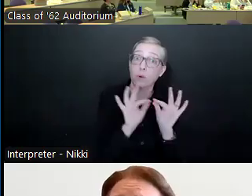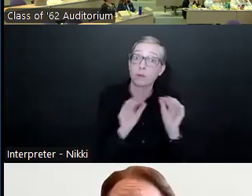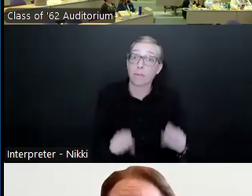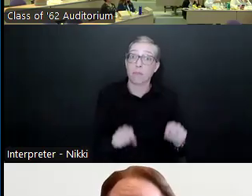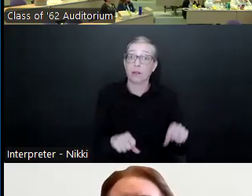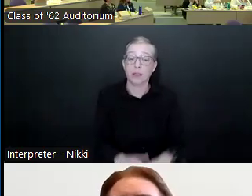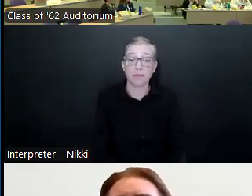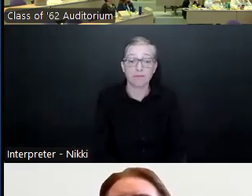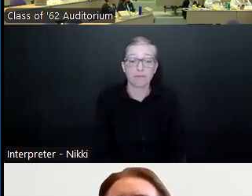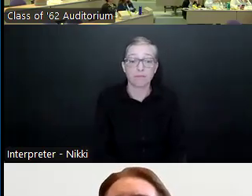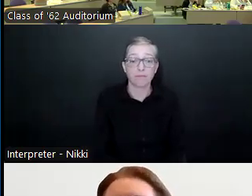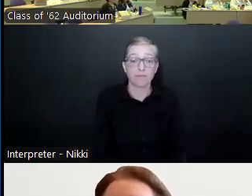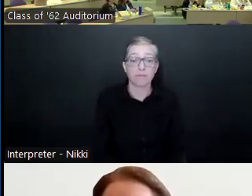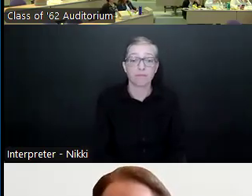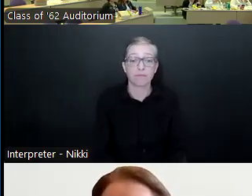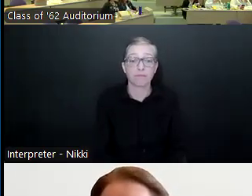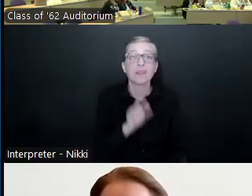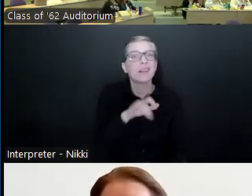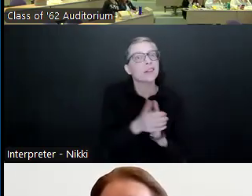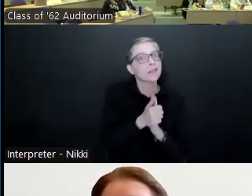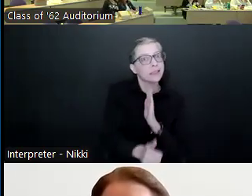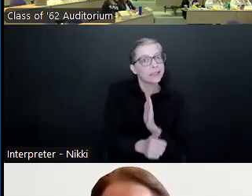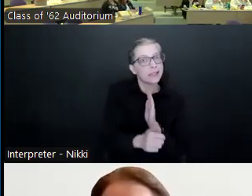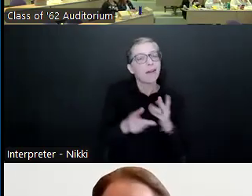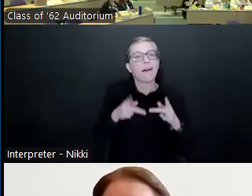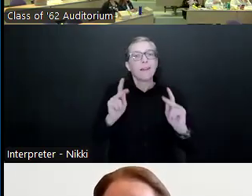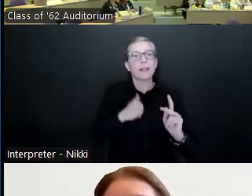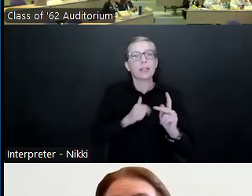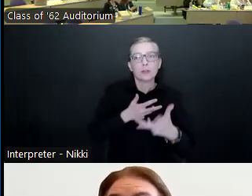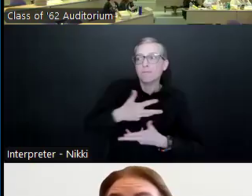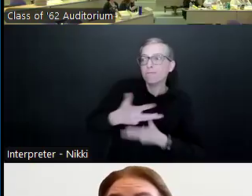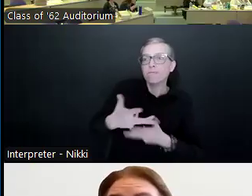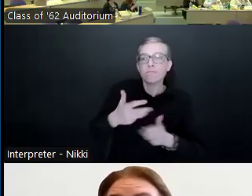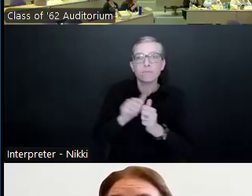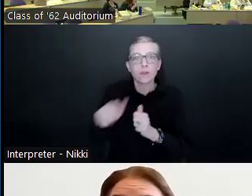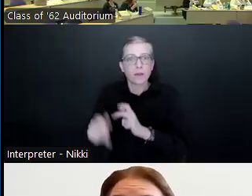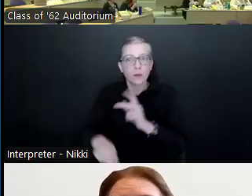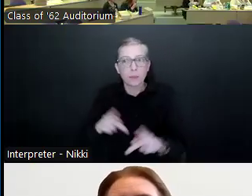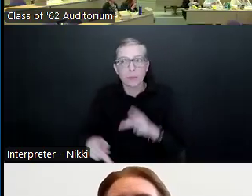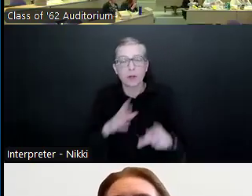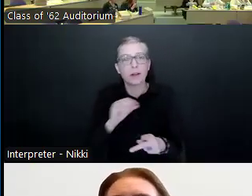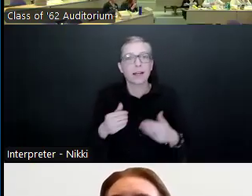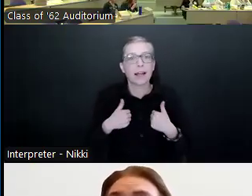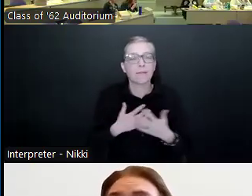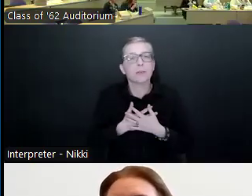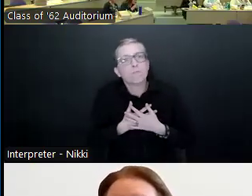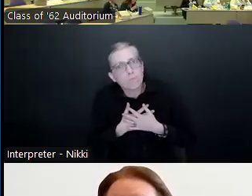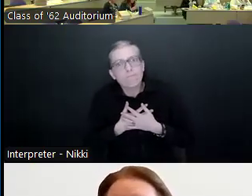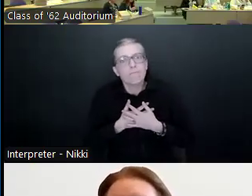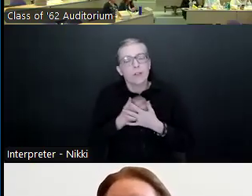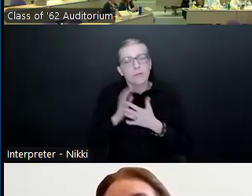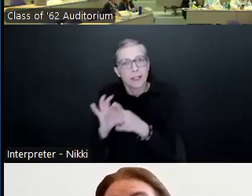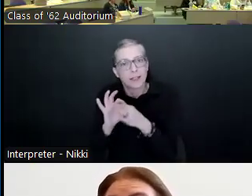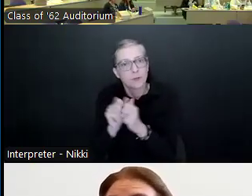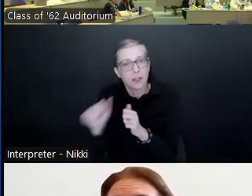be with other people and have rewarding relationships with other people. It also enables us to understand